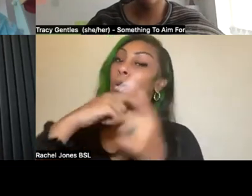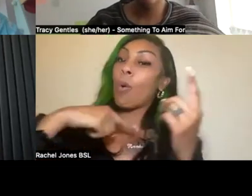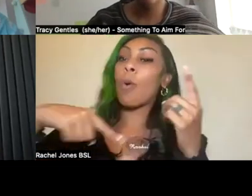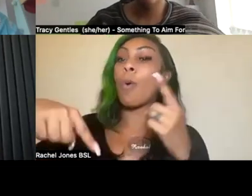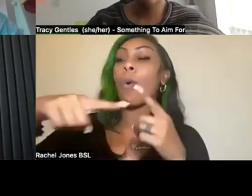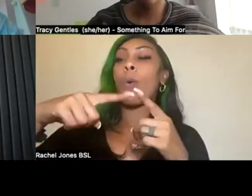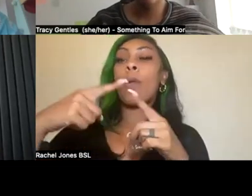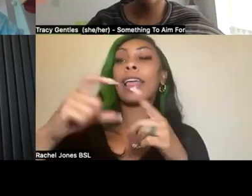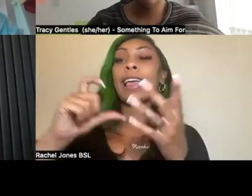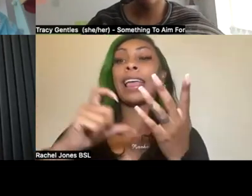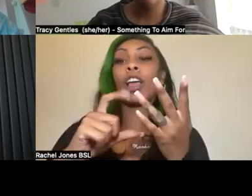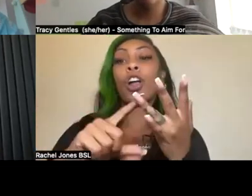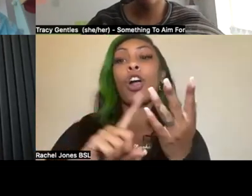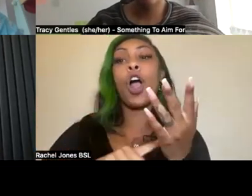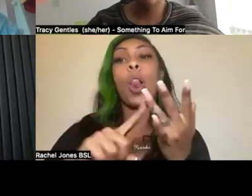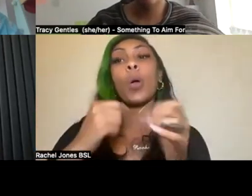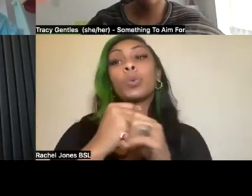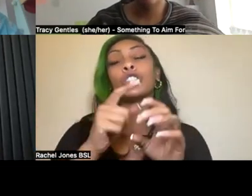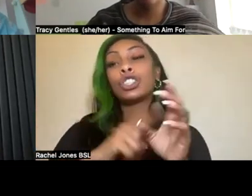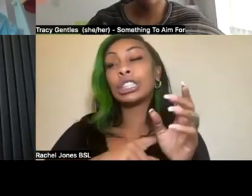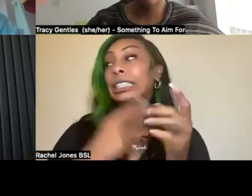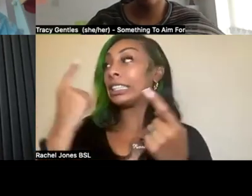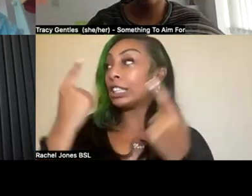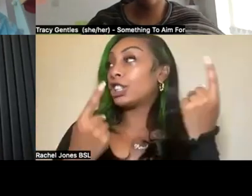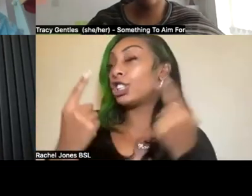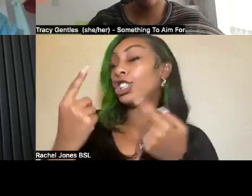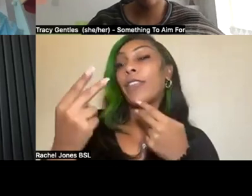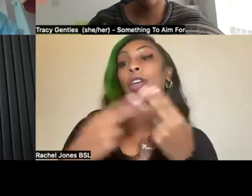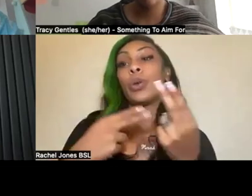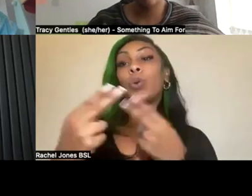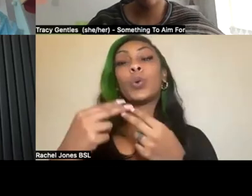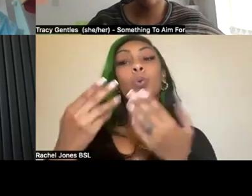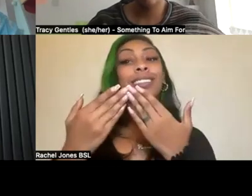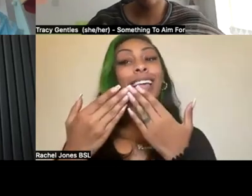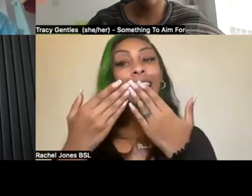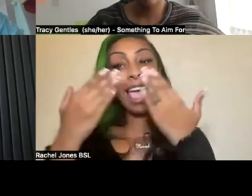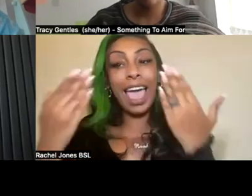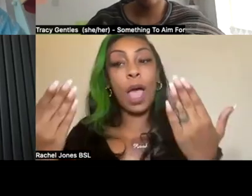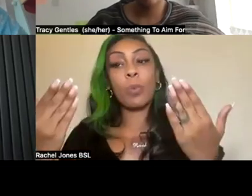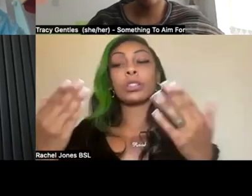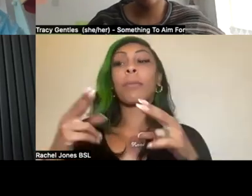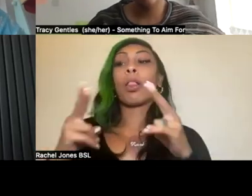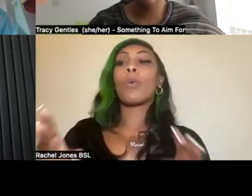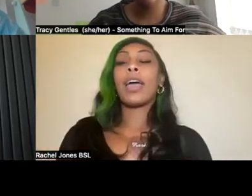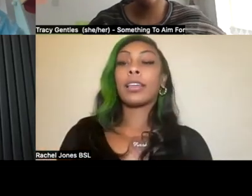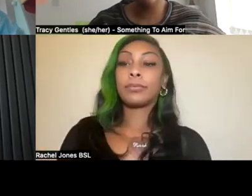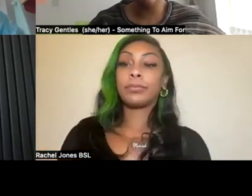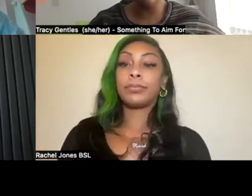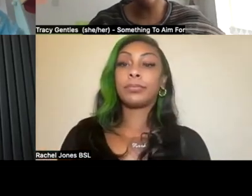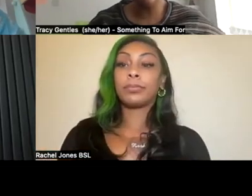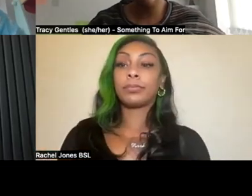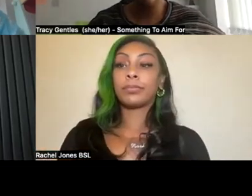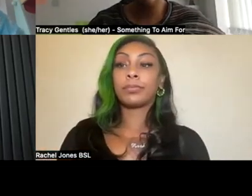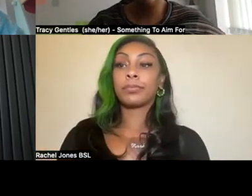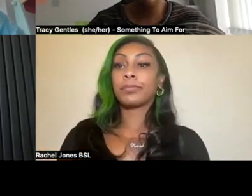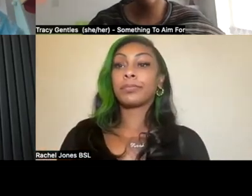and enable each other's views to be heard in an equitable way. So I think we really want to engage the whole workforce